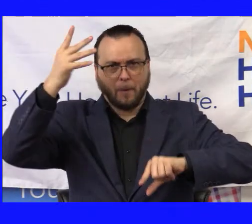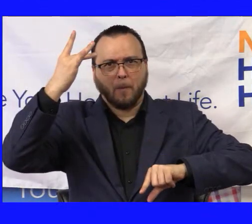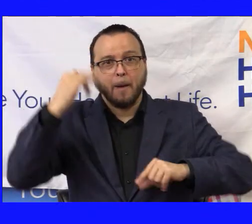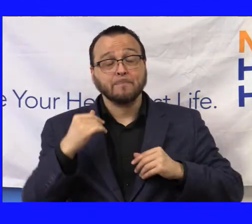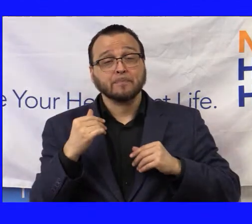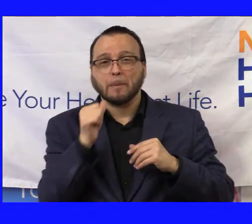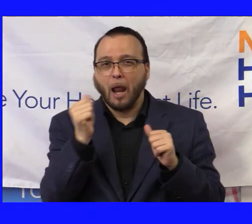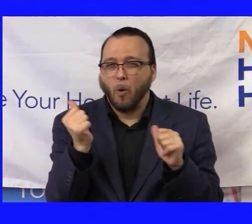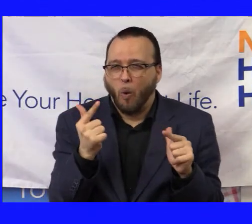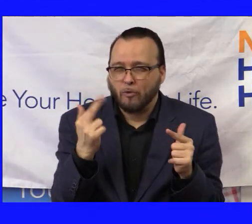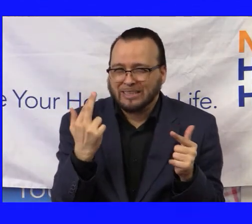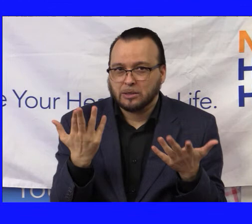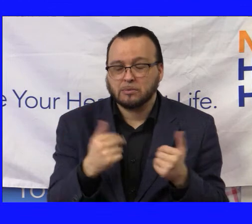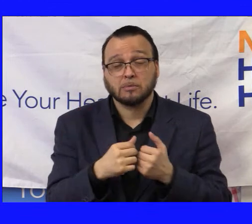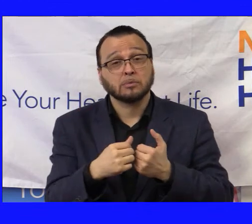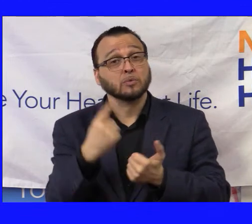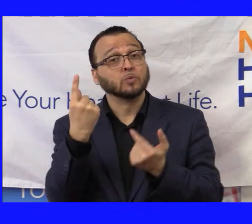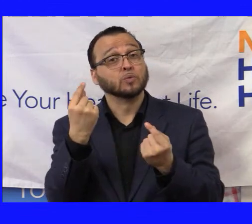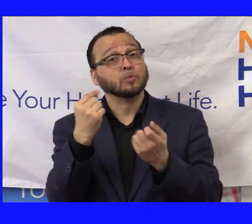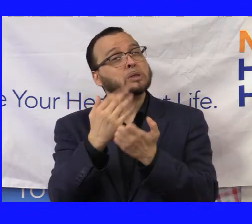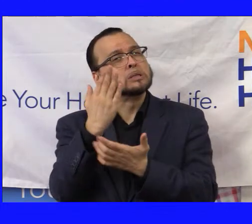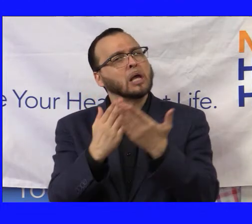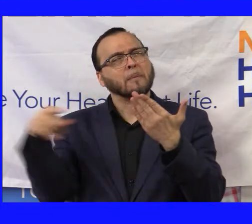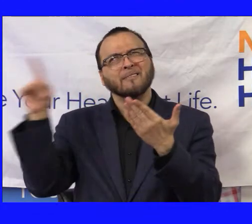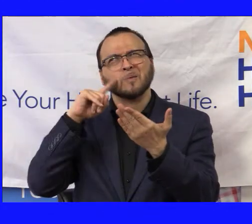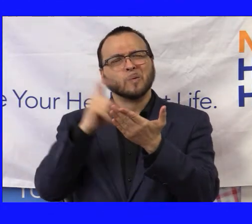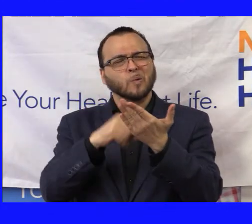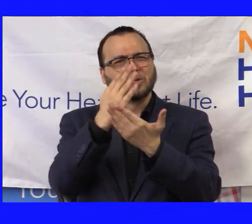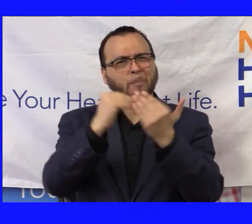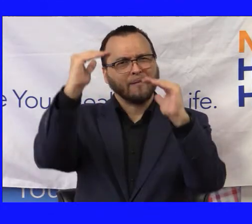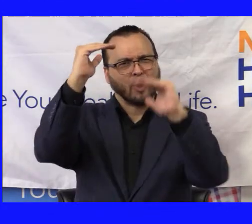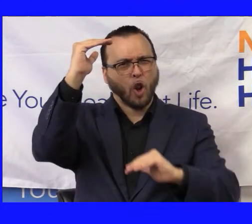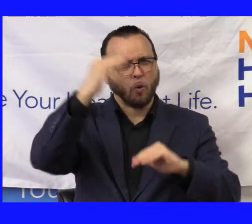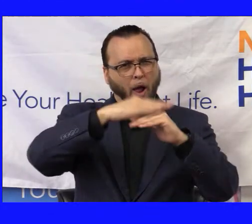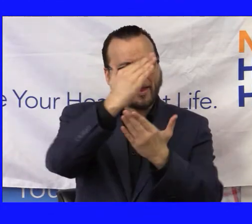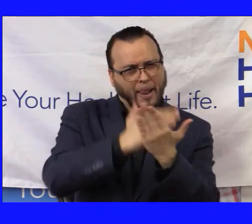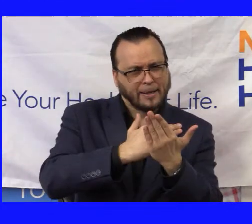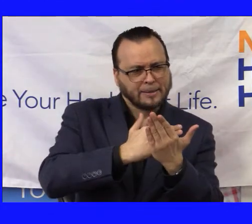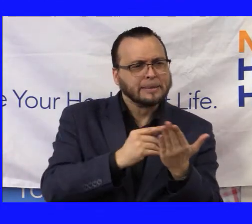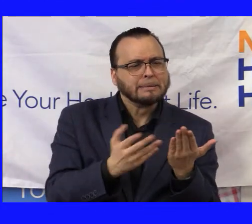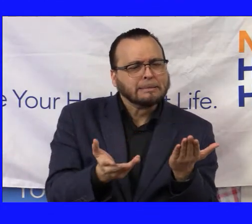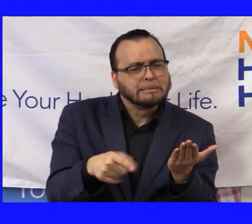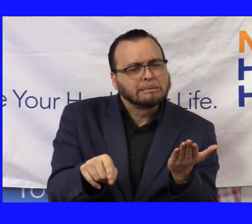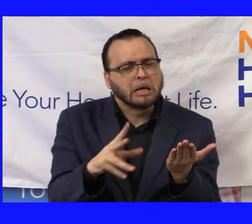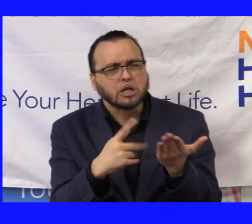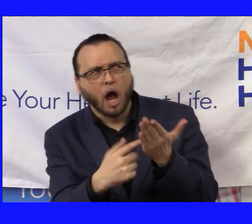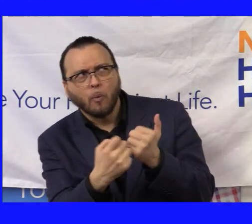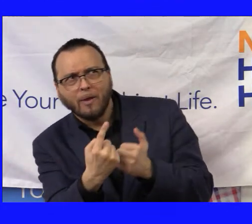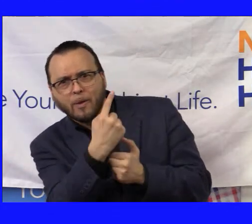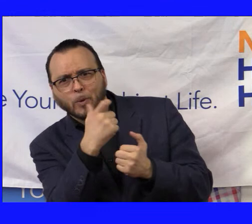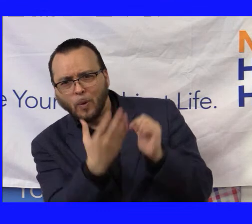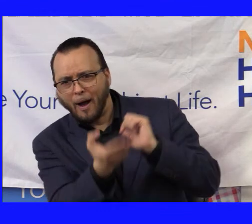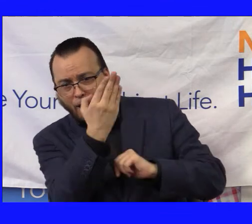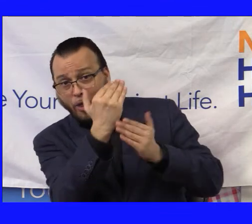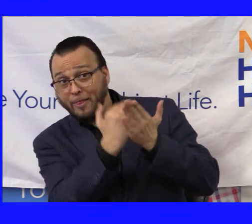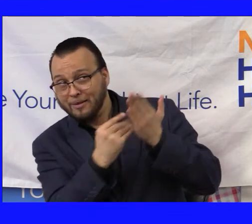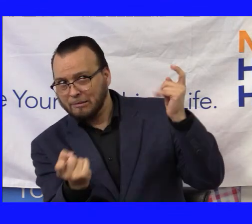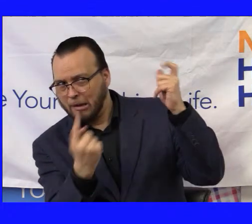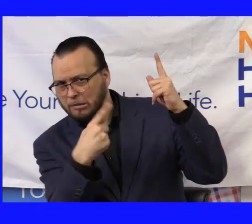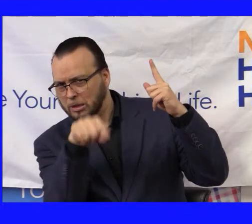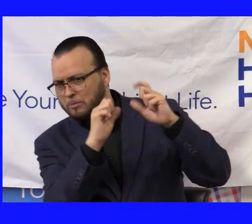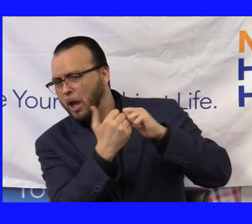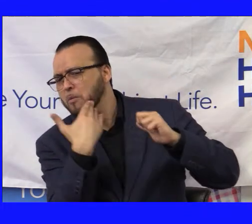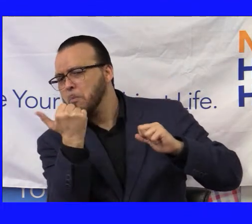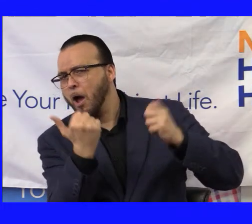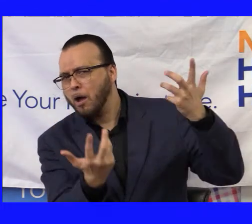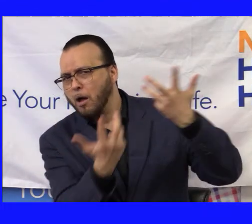are doing is the facilities that are lower on this list are talking to our facilities that are higher on the list about best practices in this area. The